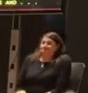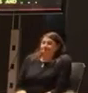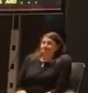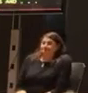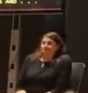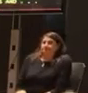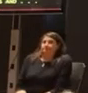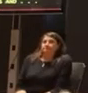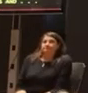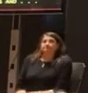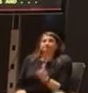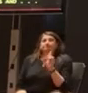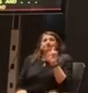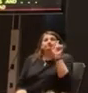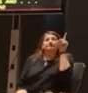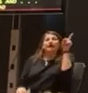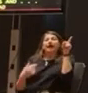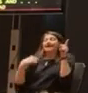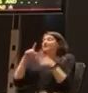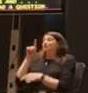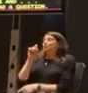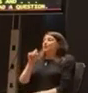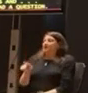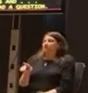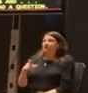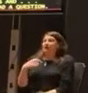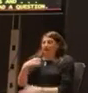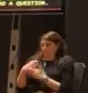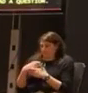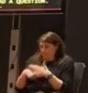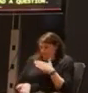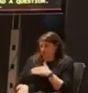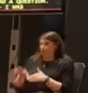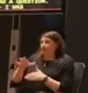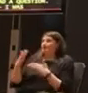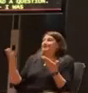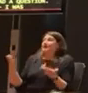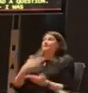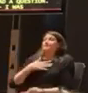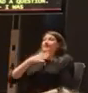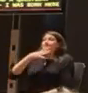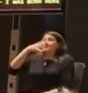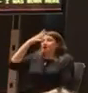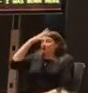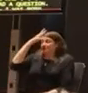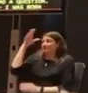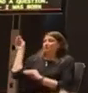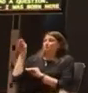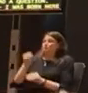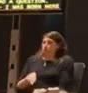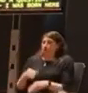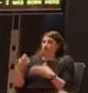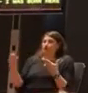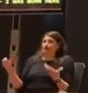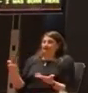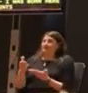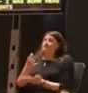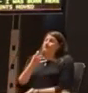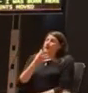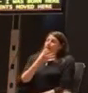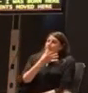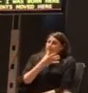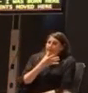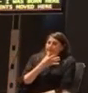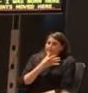I had a question. I was born here, and my parents moved here. My mom did when she